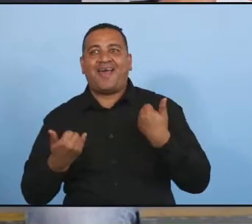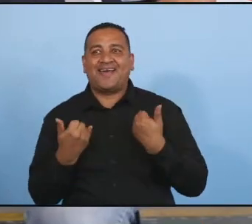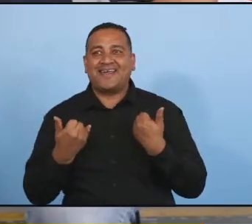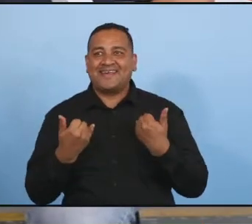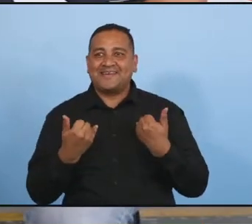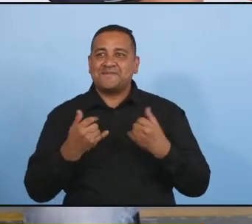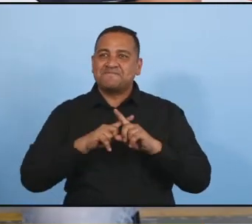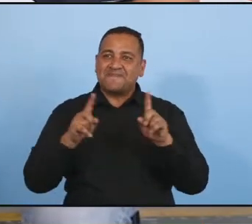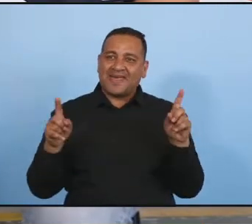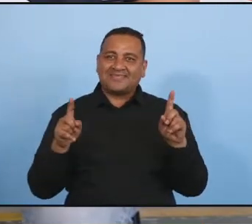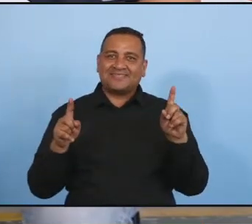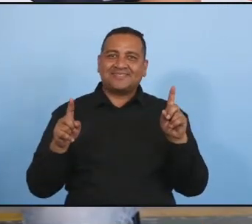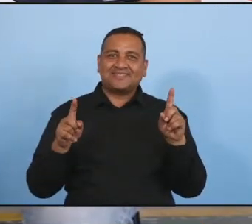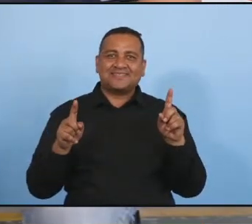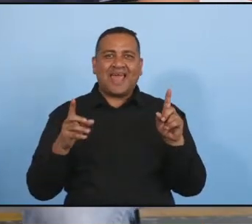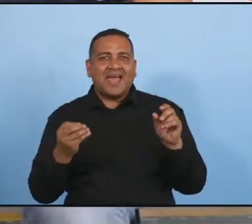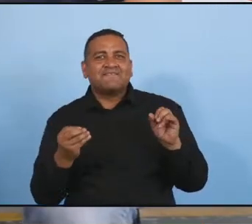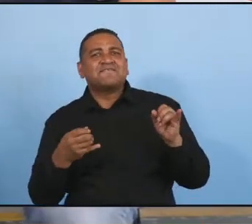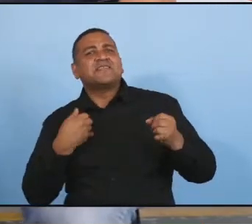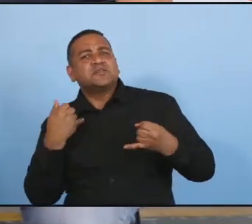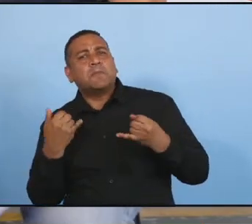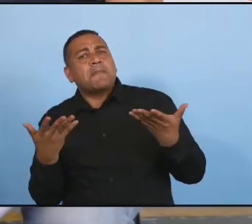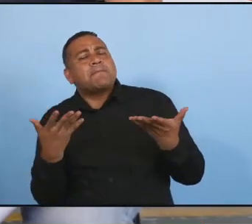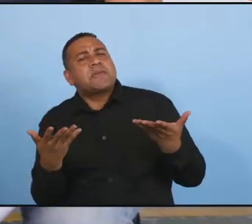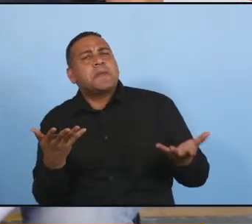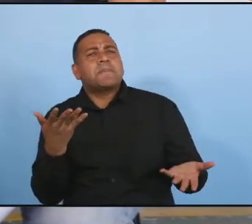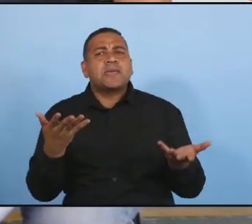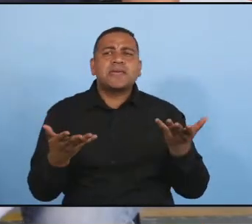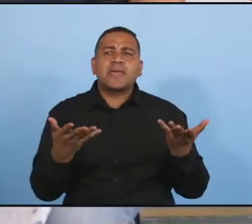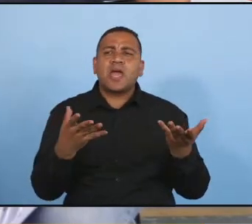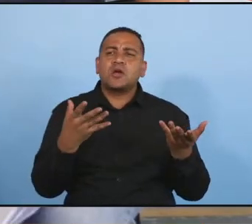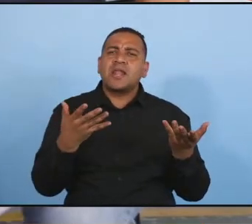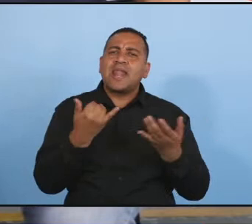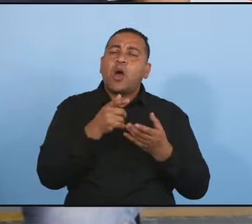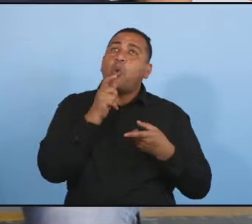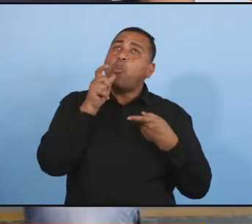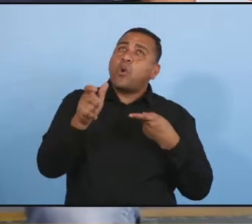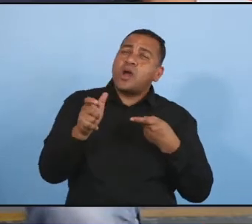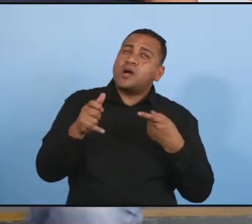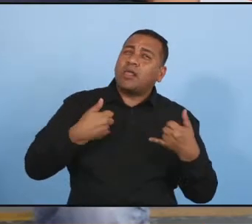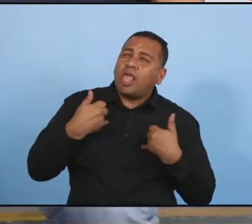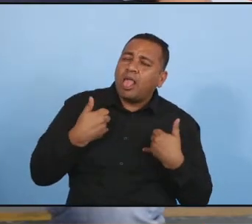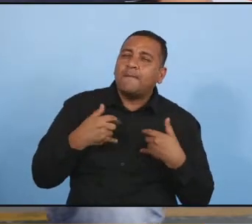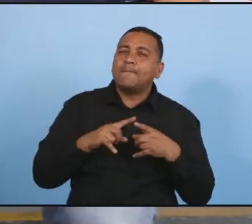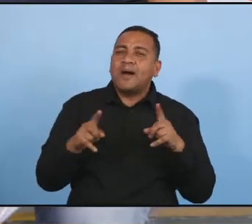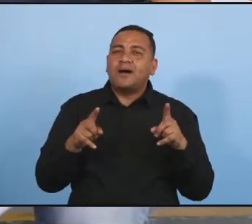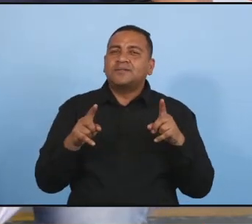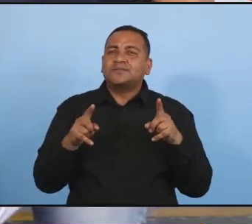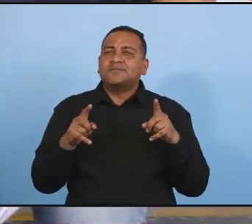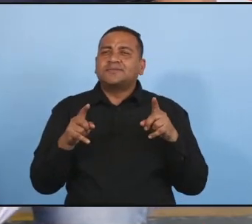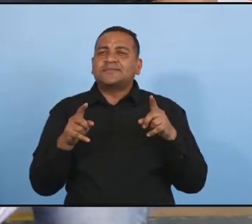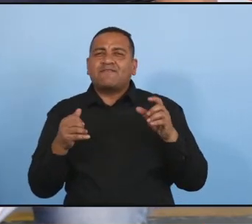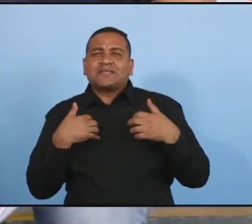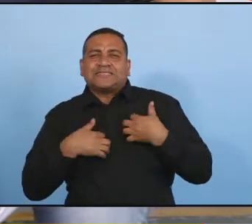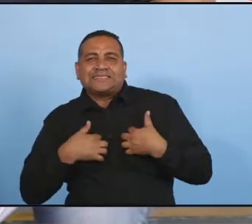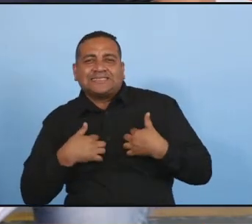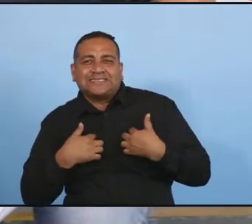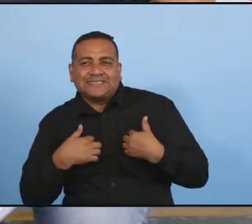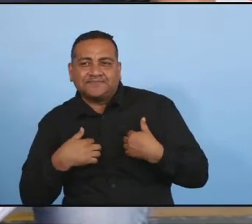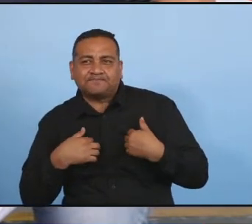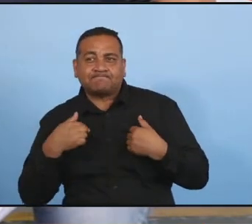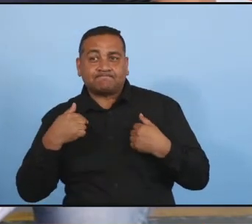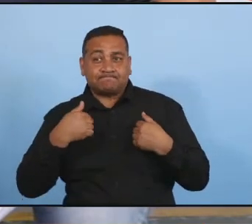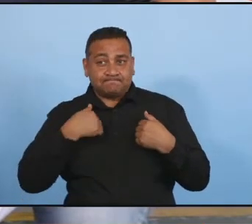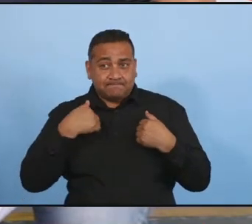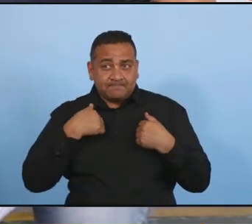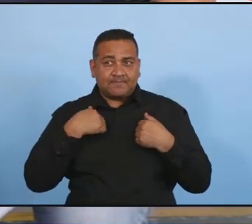mean, fun is the wrong word. It's probably the wrong word. I am so static, Dougal. I cannot, I mean, my hair standing down to a specific factor, thank